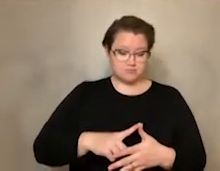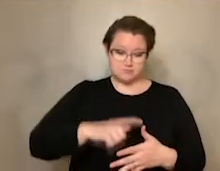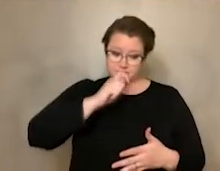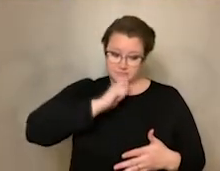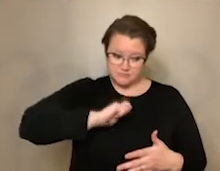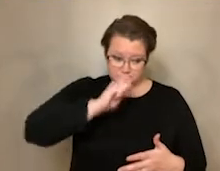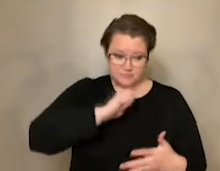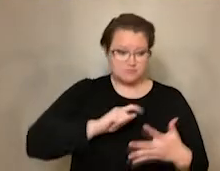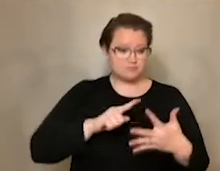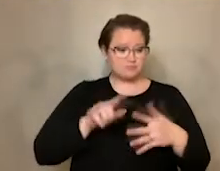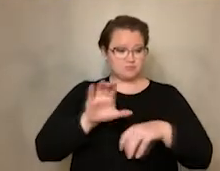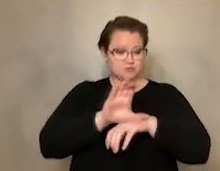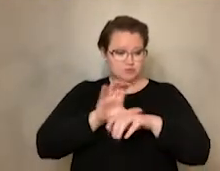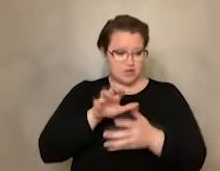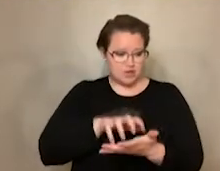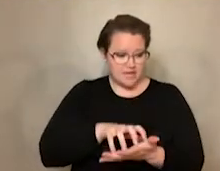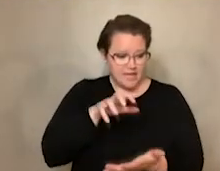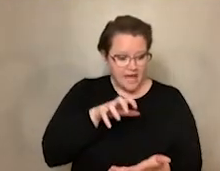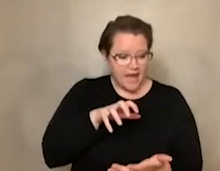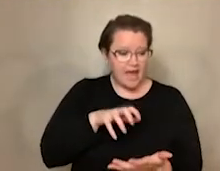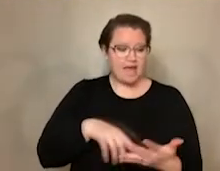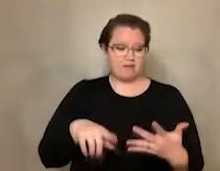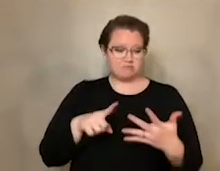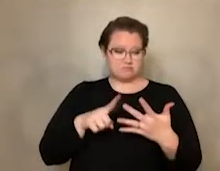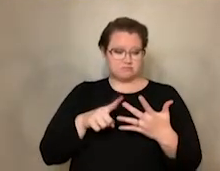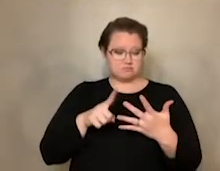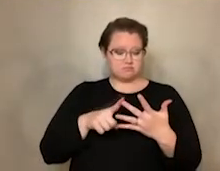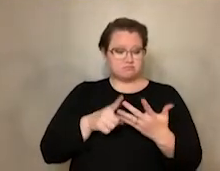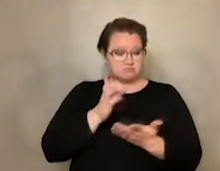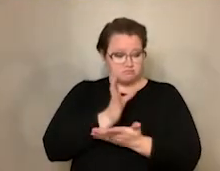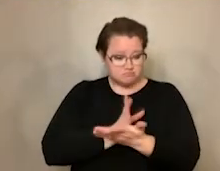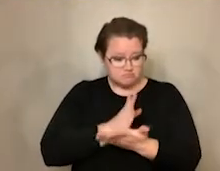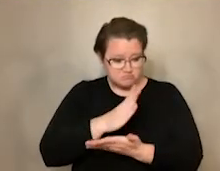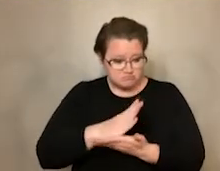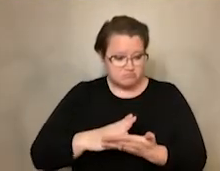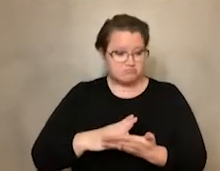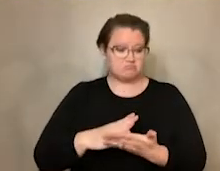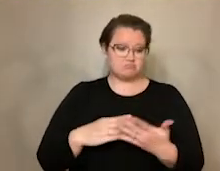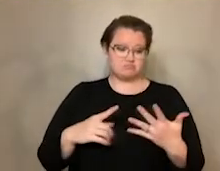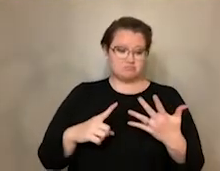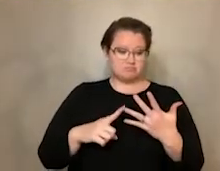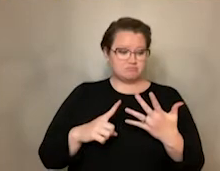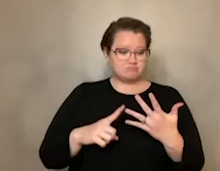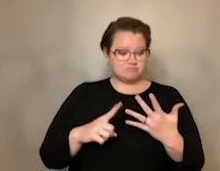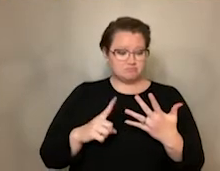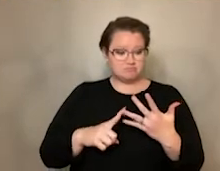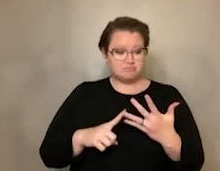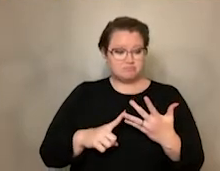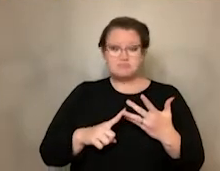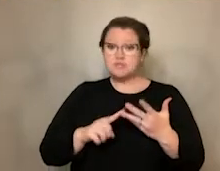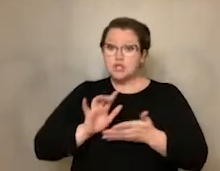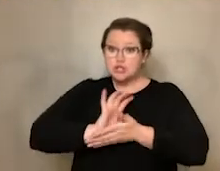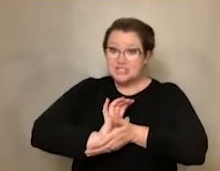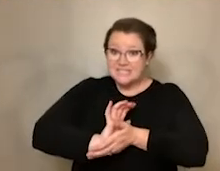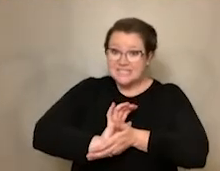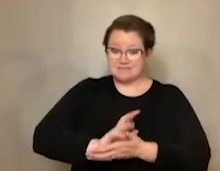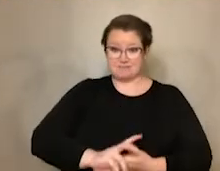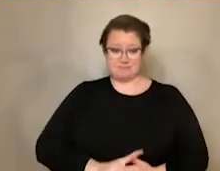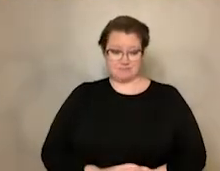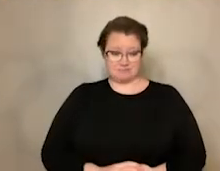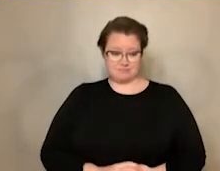helado, comió sandía, una paleta y un pedazo de queso.